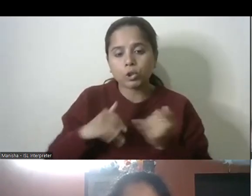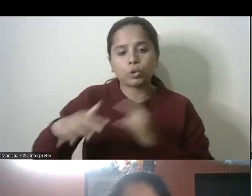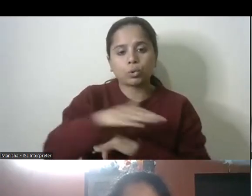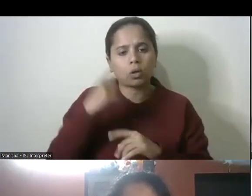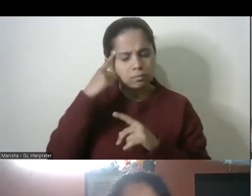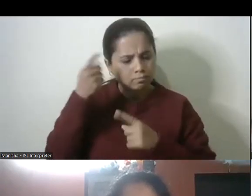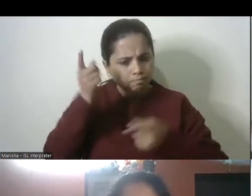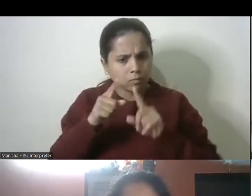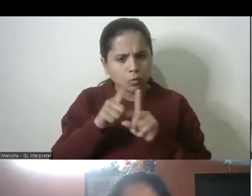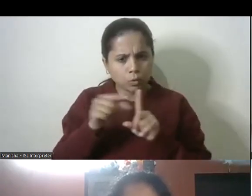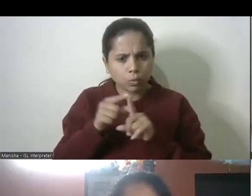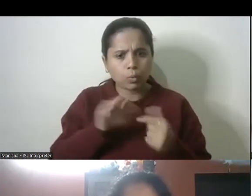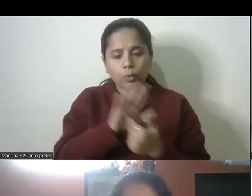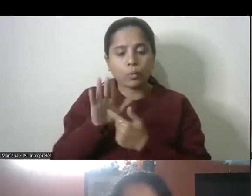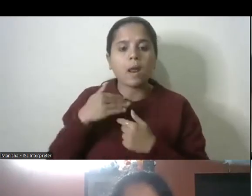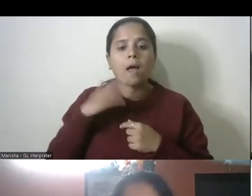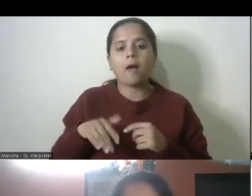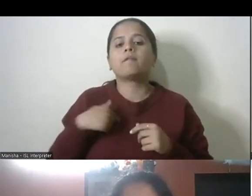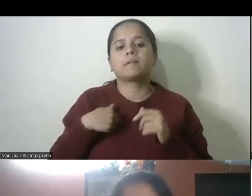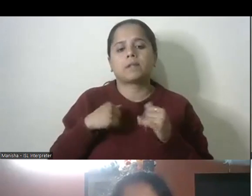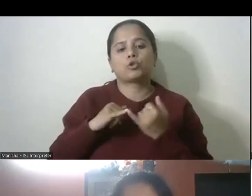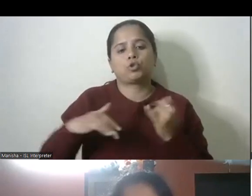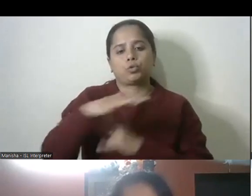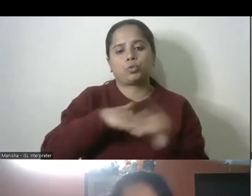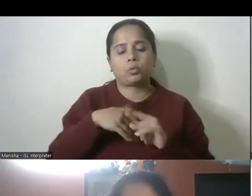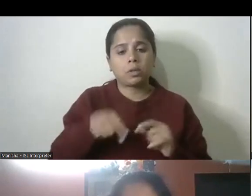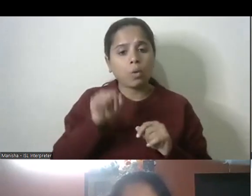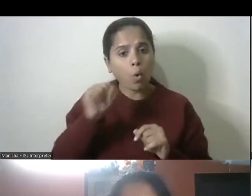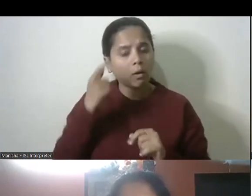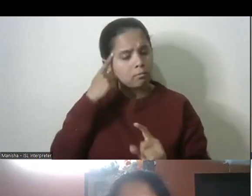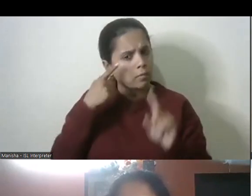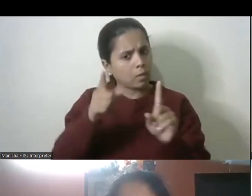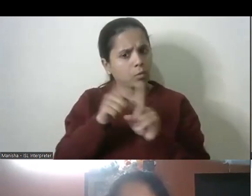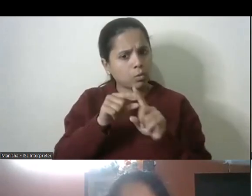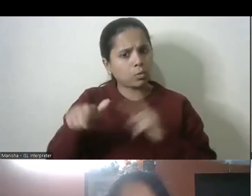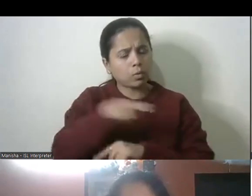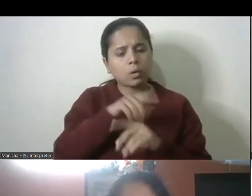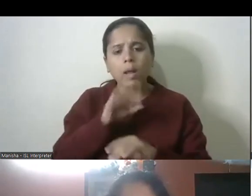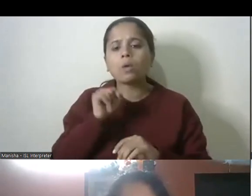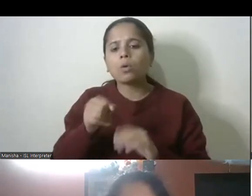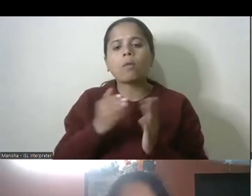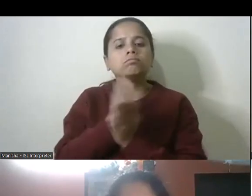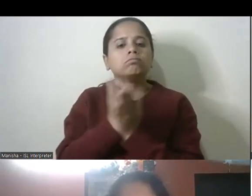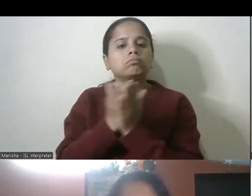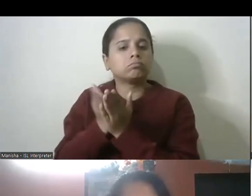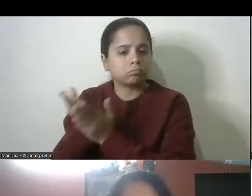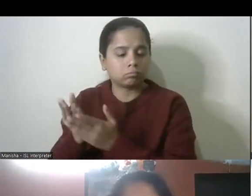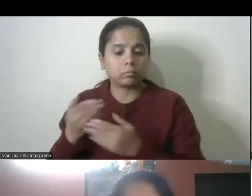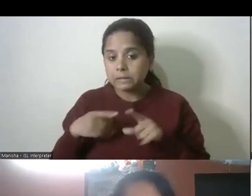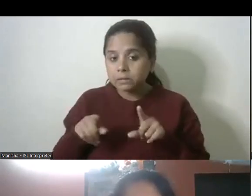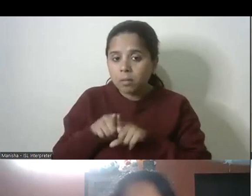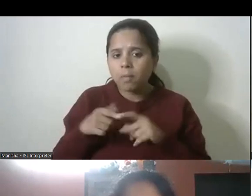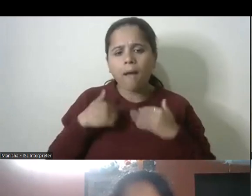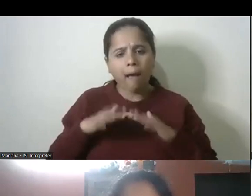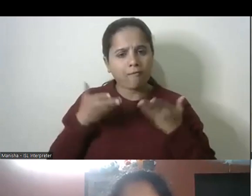stratification present in our society, its manifestations, and its annihilation methods. And so we